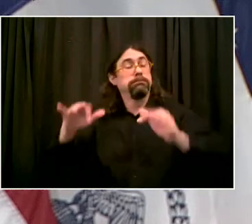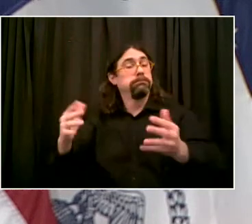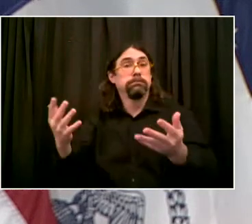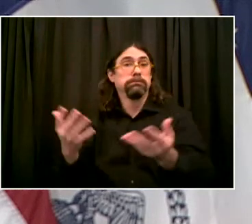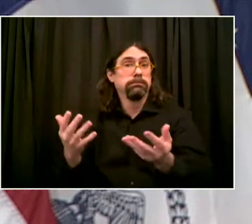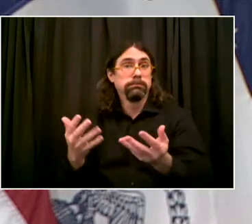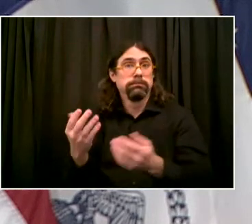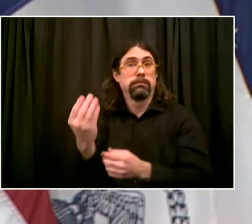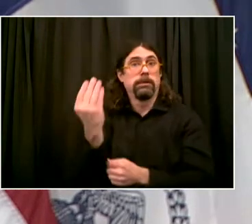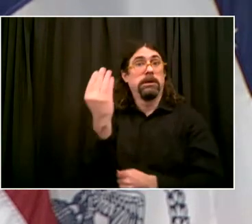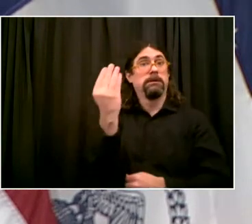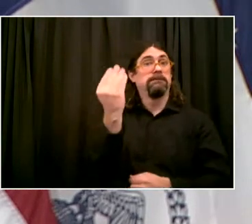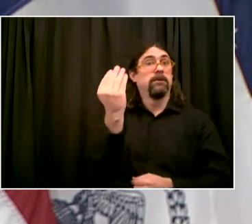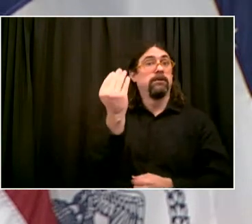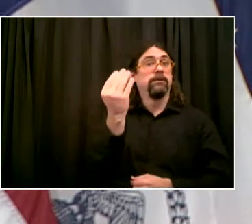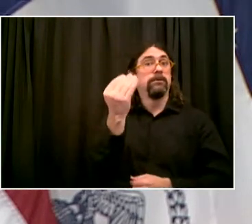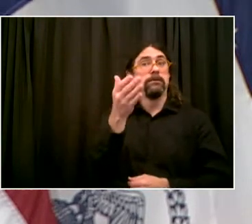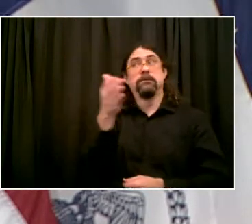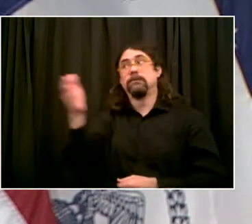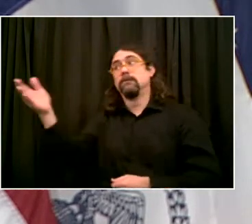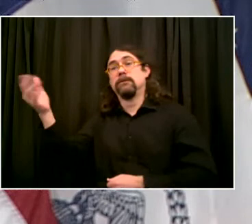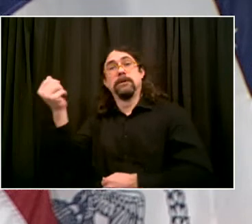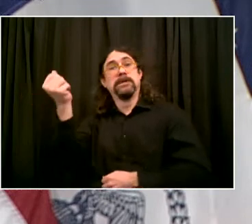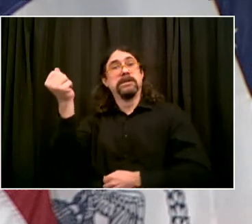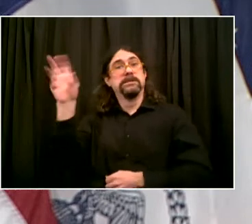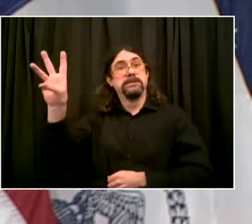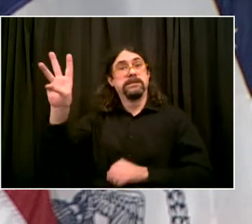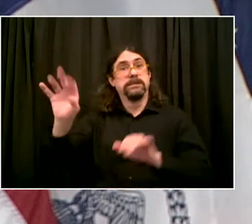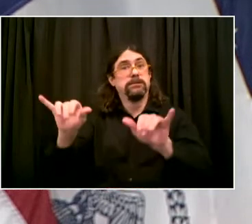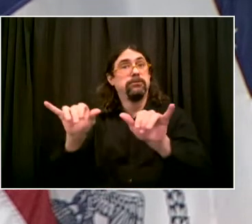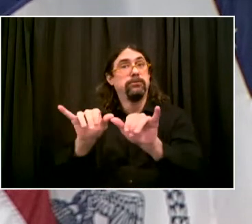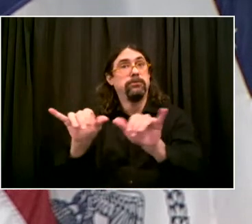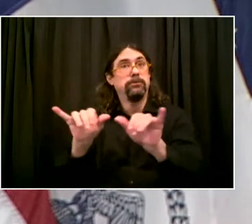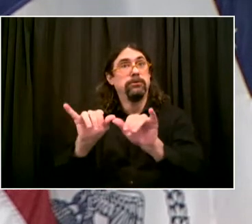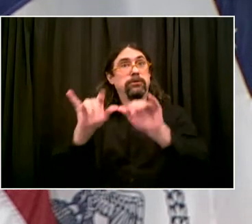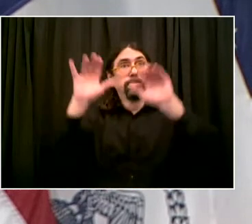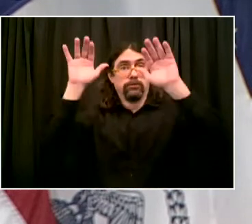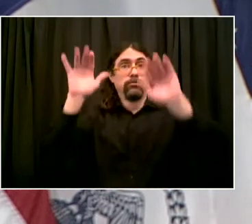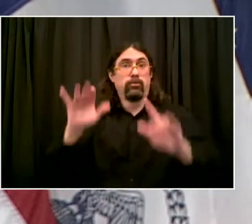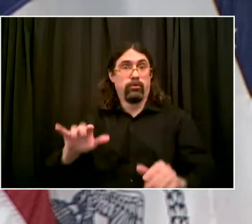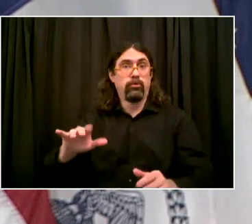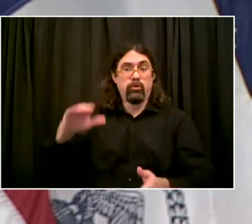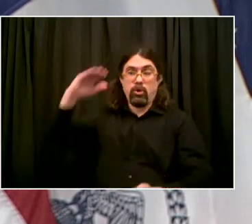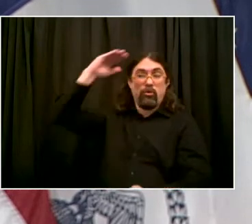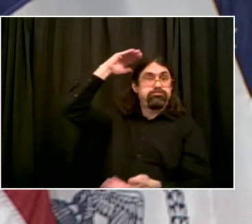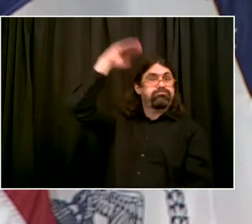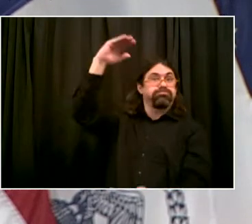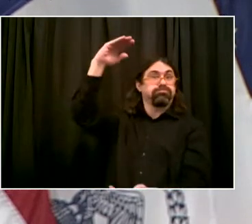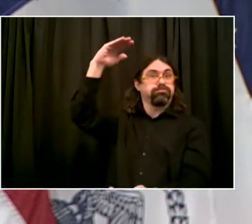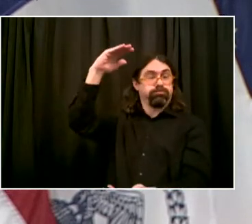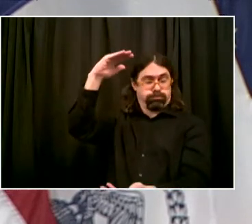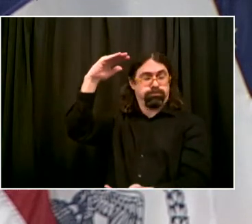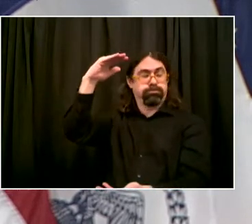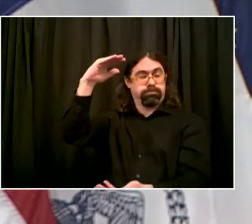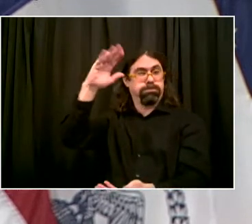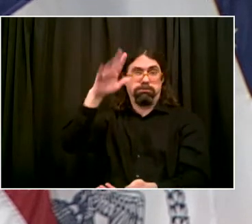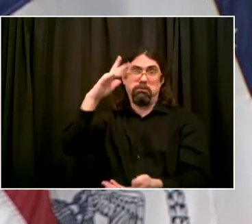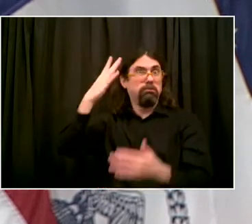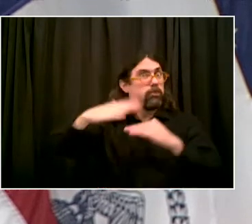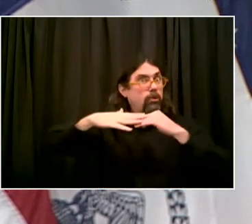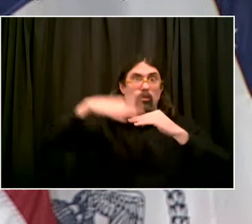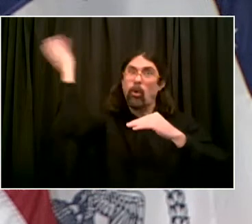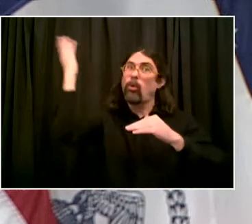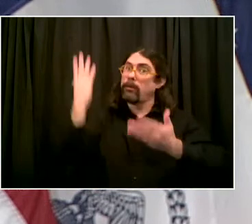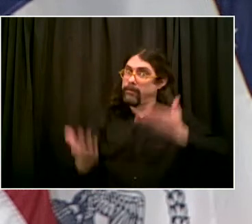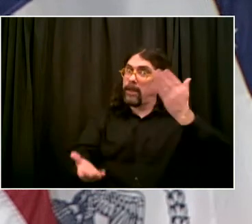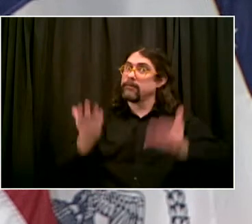would be bad enough. It could be a lot more than that. So immediately announcing that for Monday, we are not going to have in-person